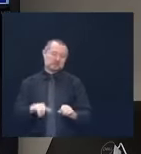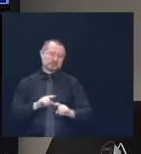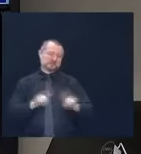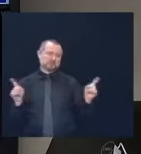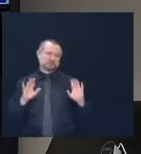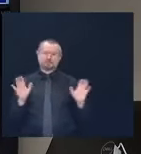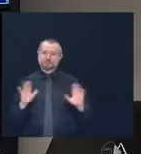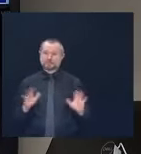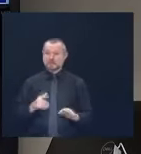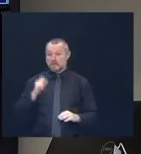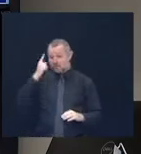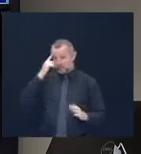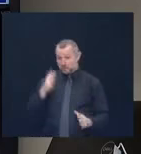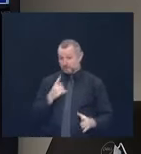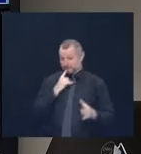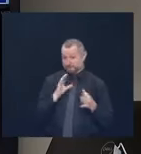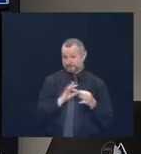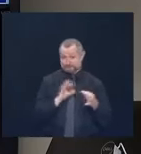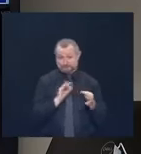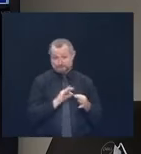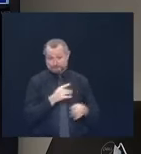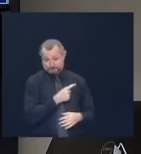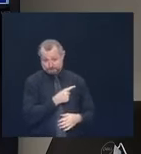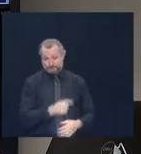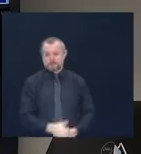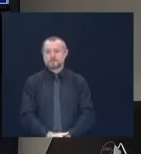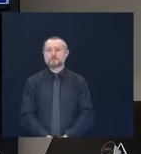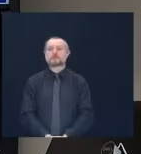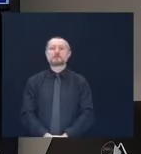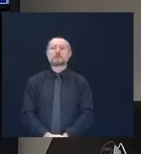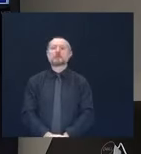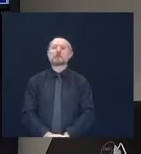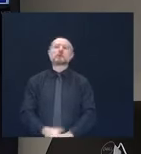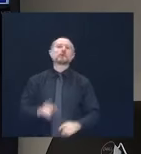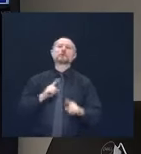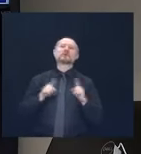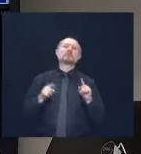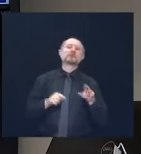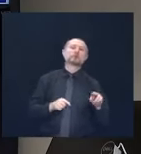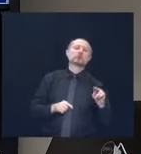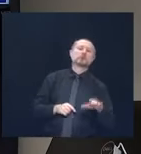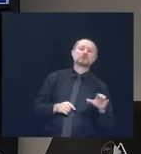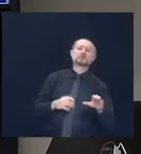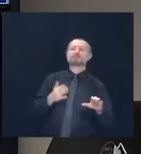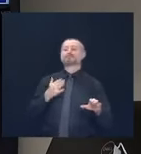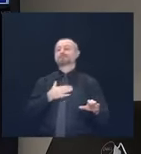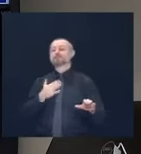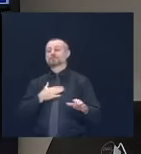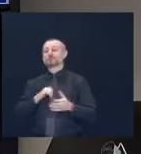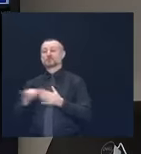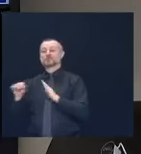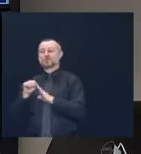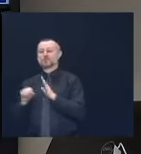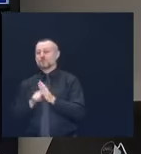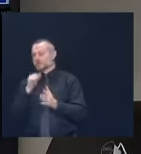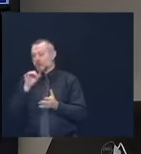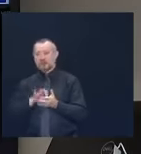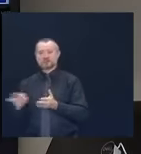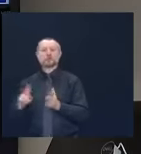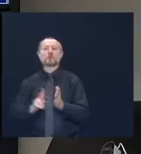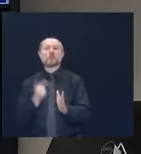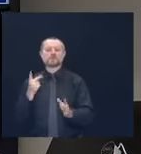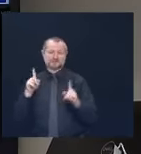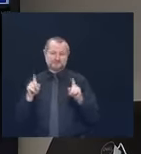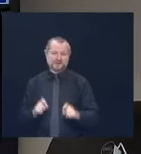governor said, what we believe is the discrepancy here is really that we don't include that duplicate positive, and the city does in